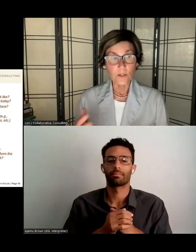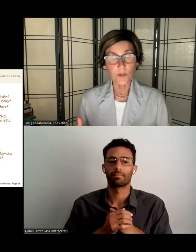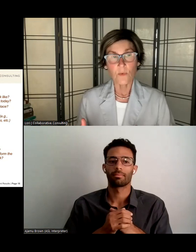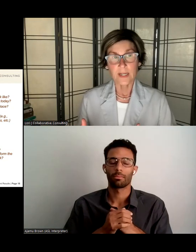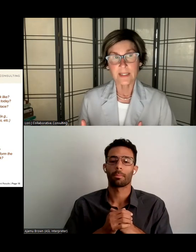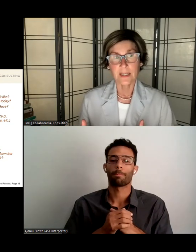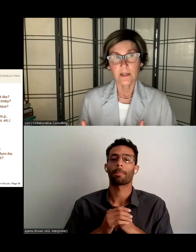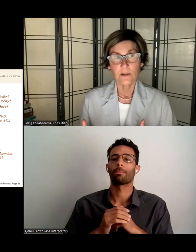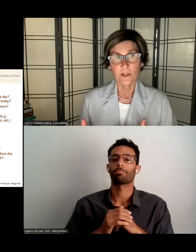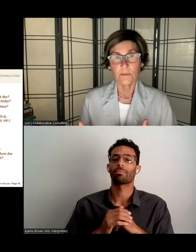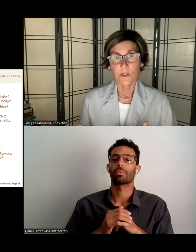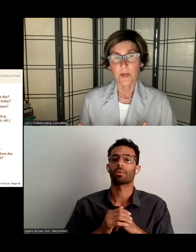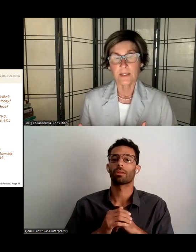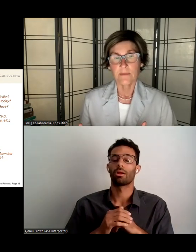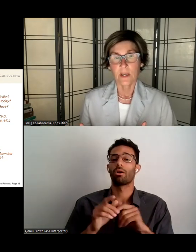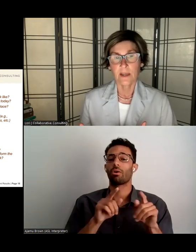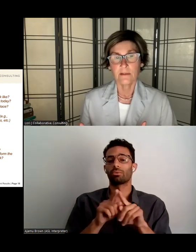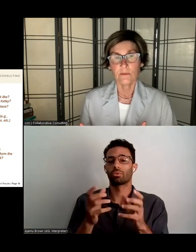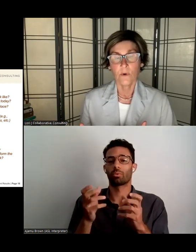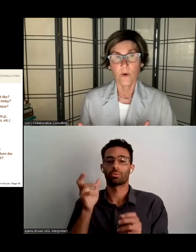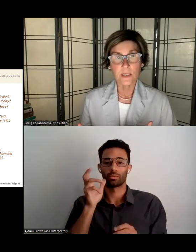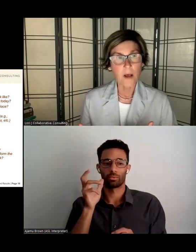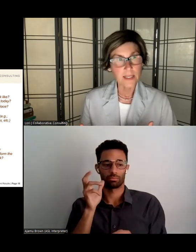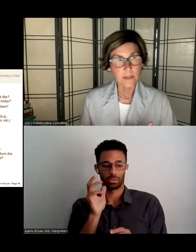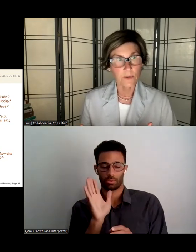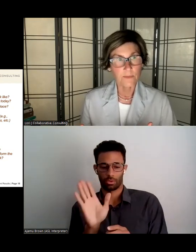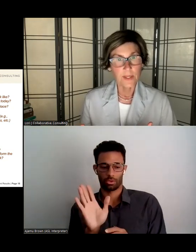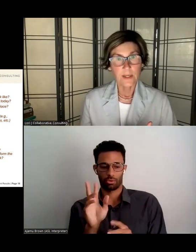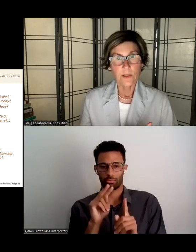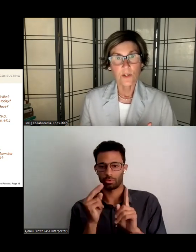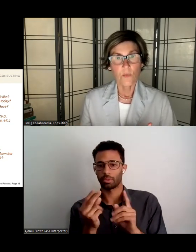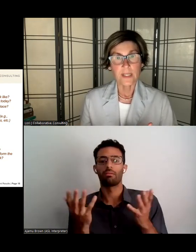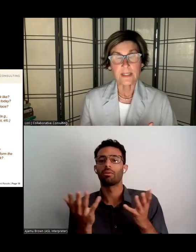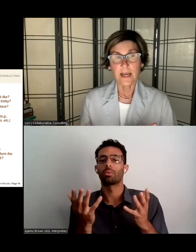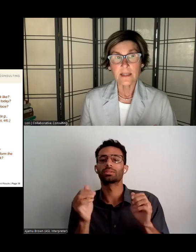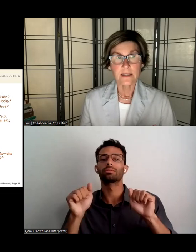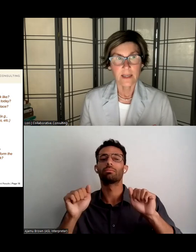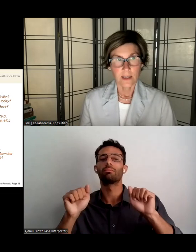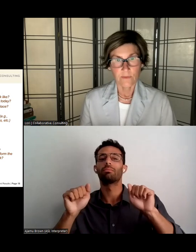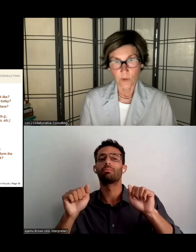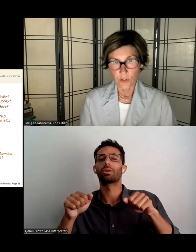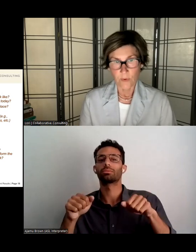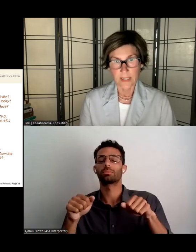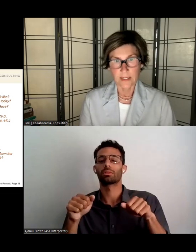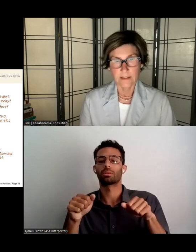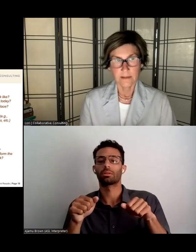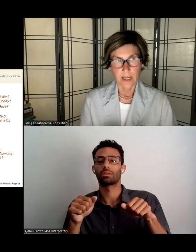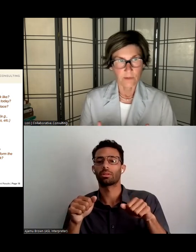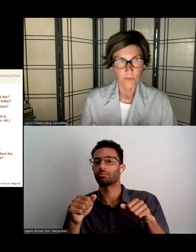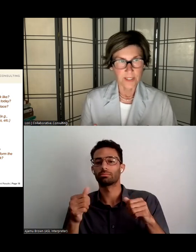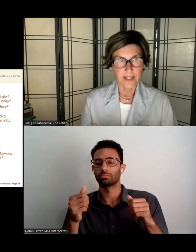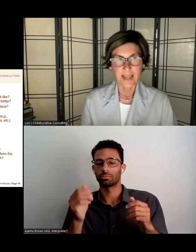We also wanted to hear their perspectives on, well, what's possible? So what does a